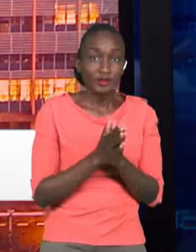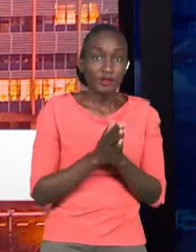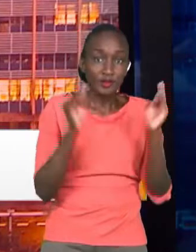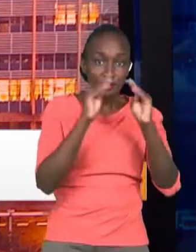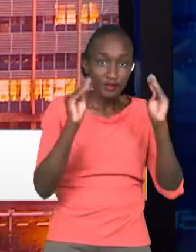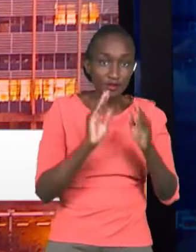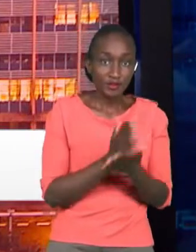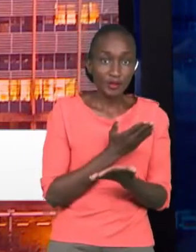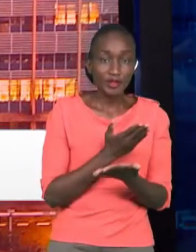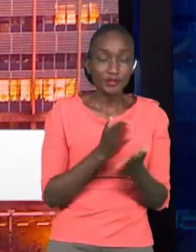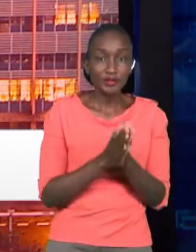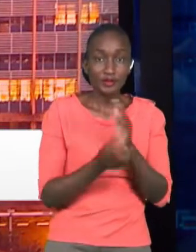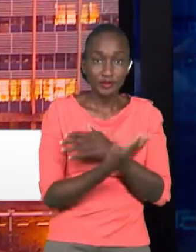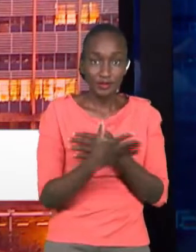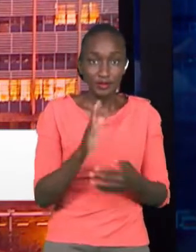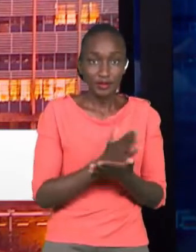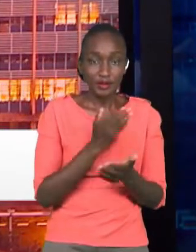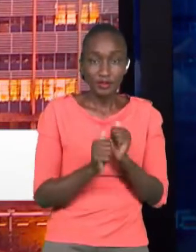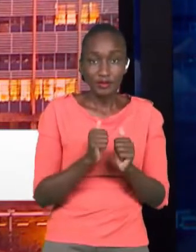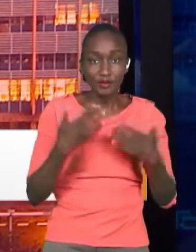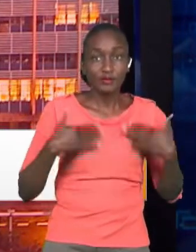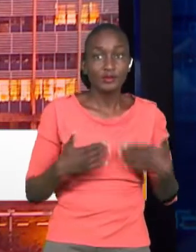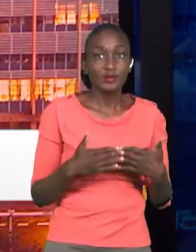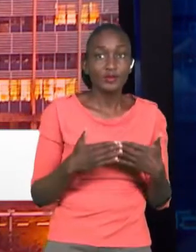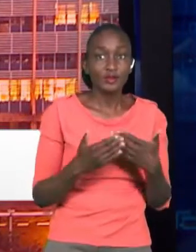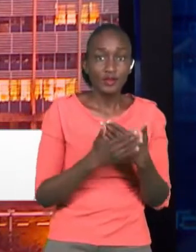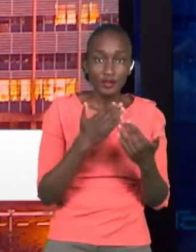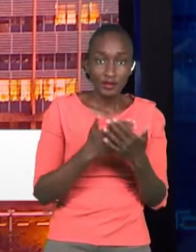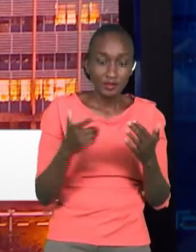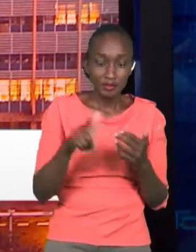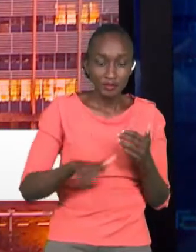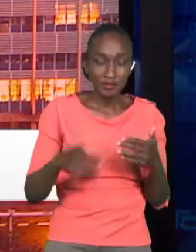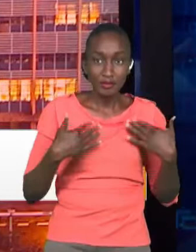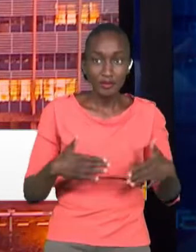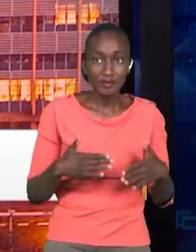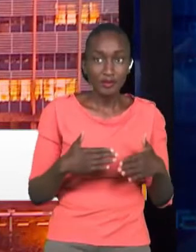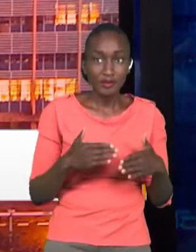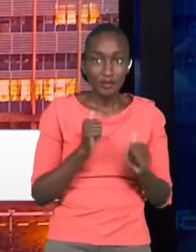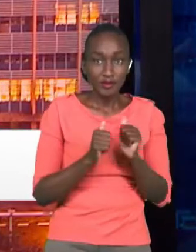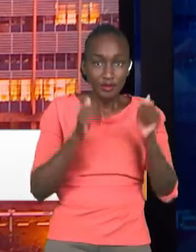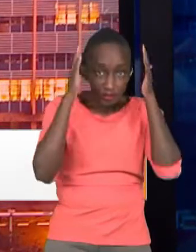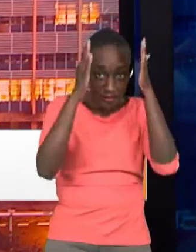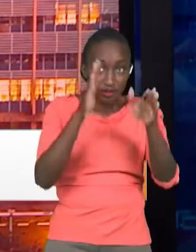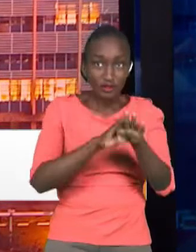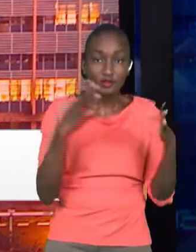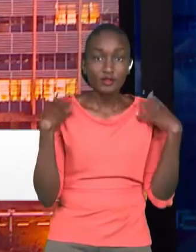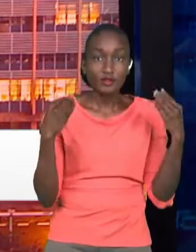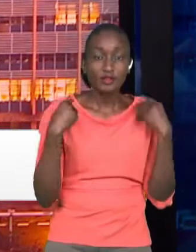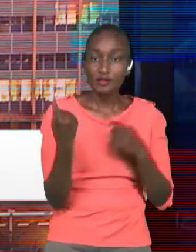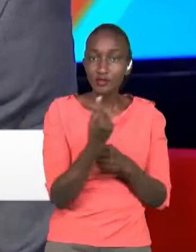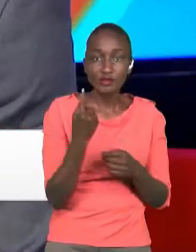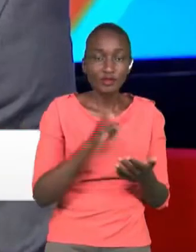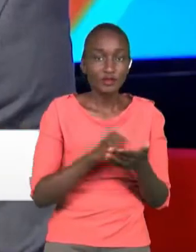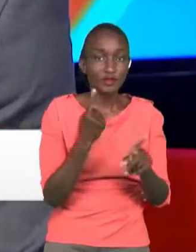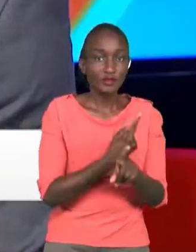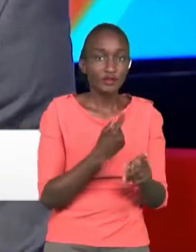and the concentration part. But which people are doing here, local people, they are only doing on the exercise, on the postures. So that is the